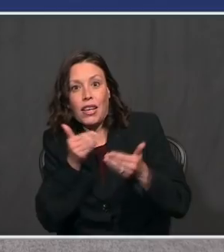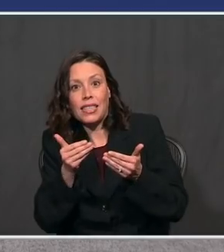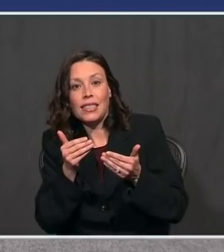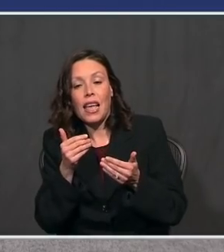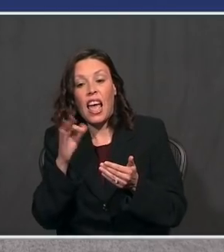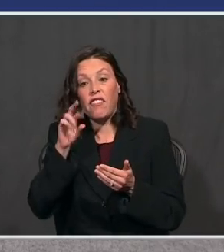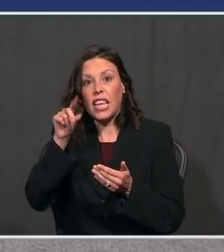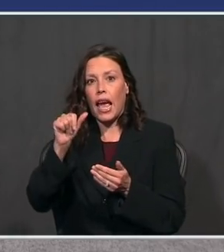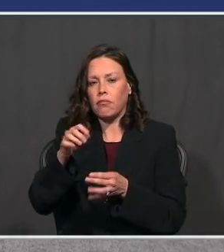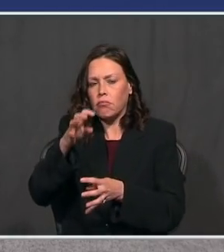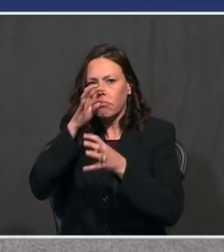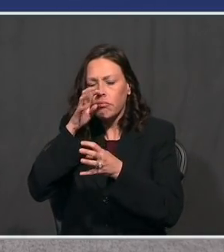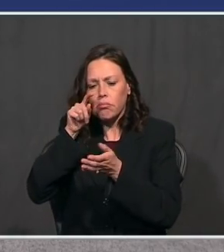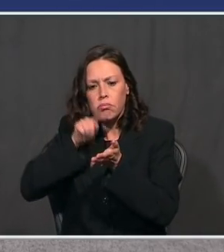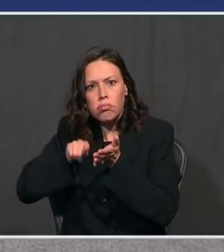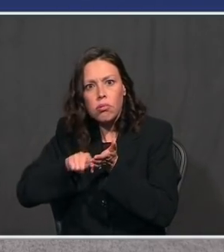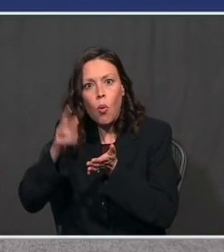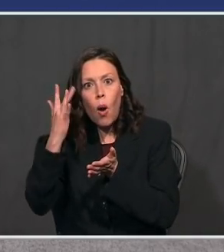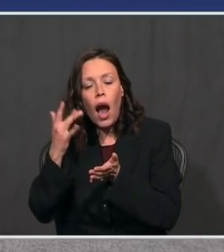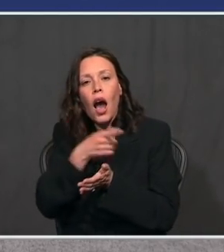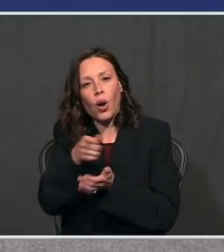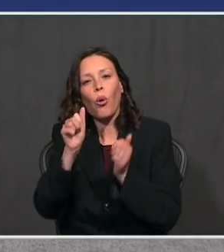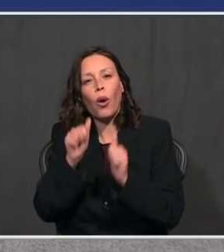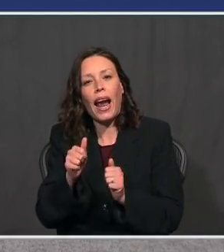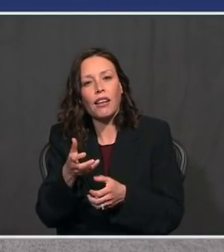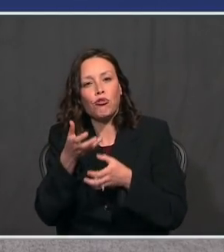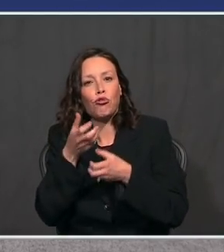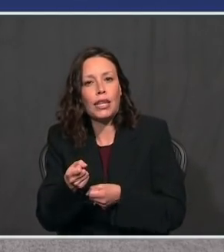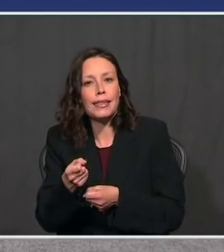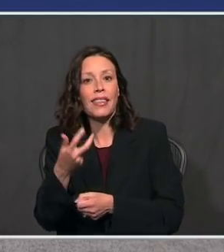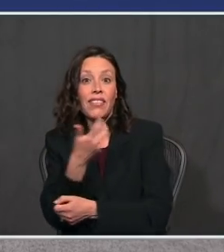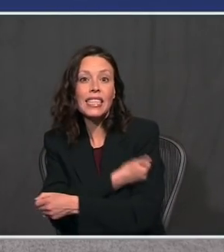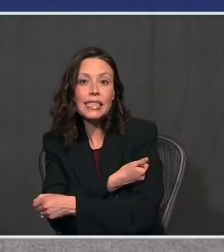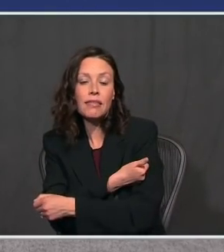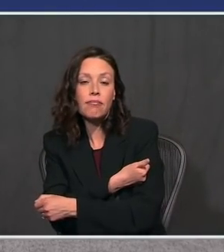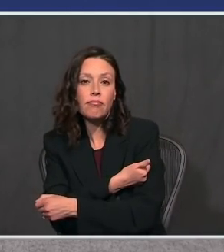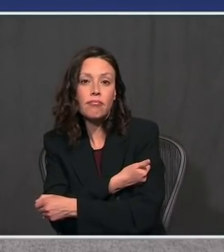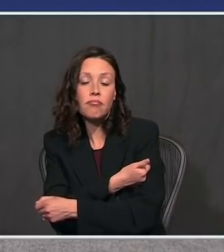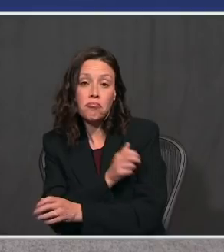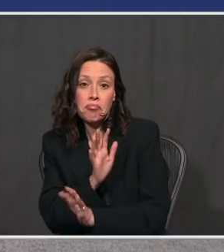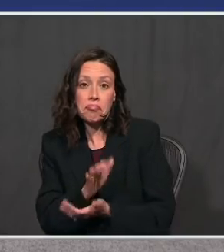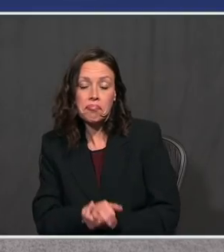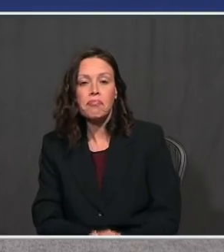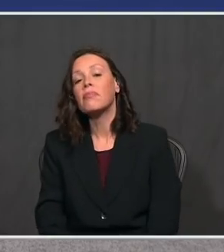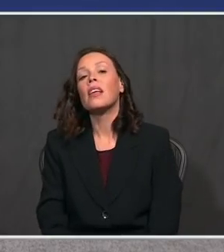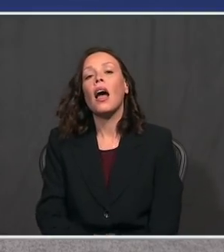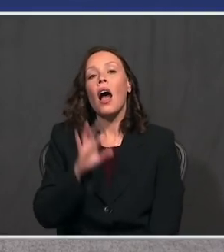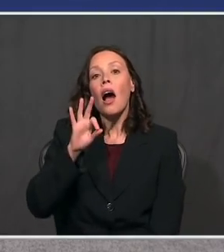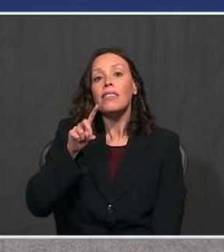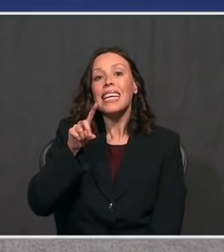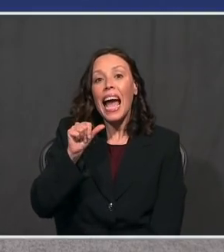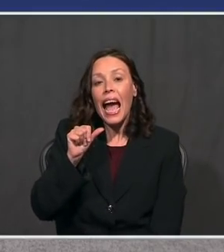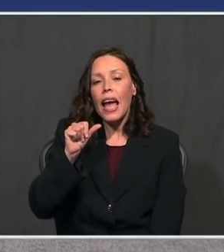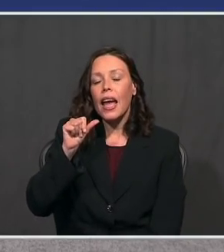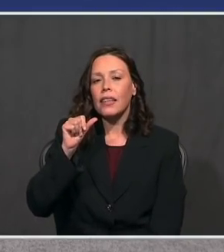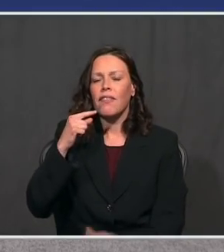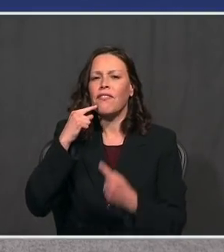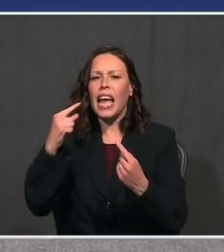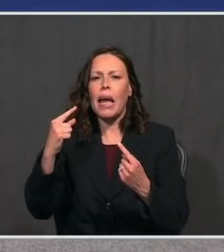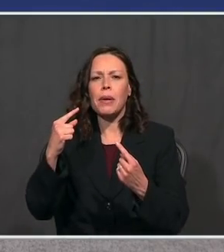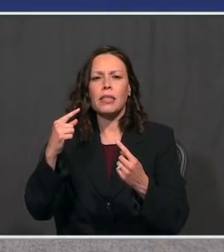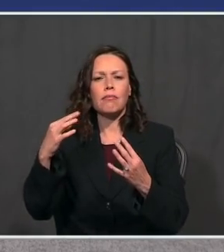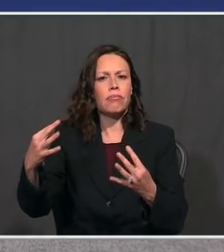FDA is so that Americans can trust a vaccine that they're going to receive. The FDA is known around the